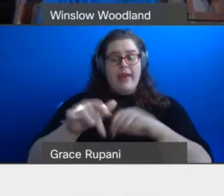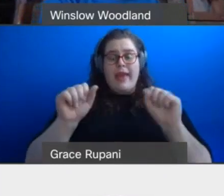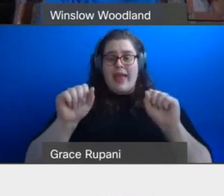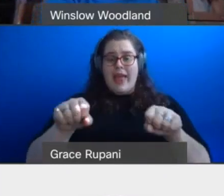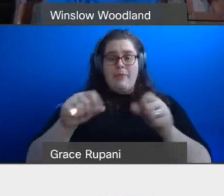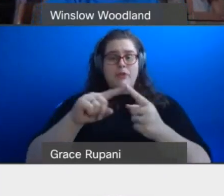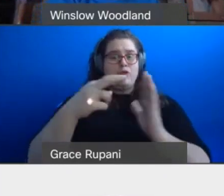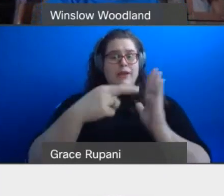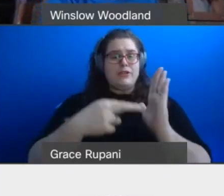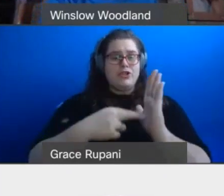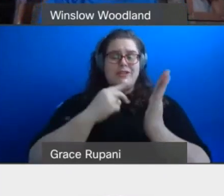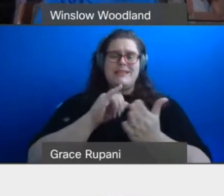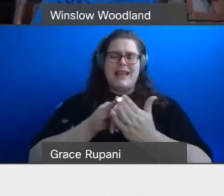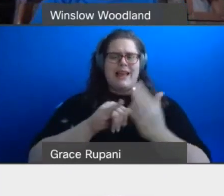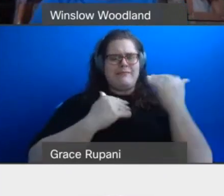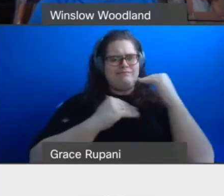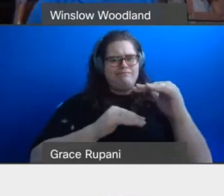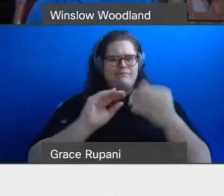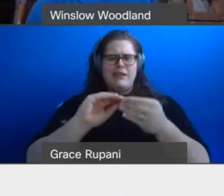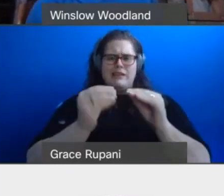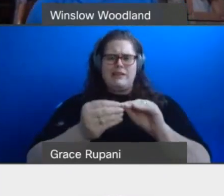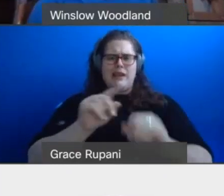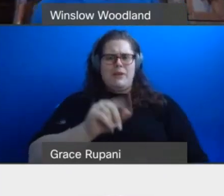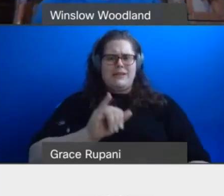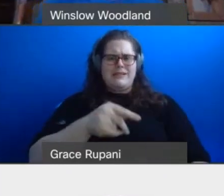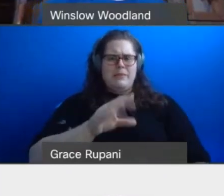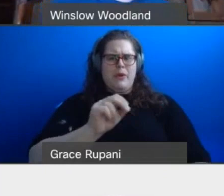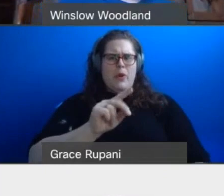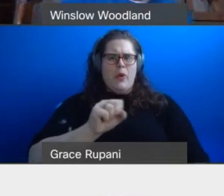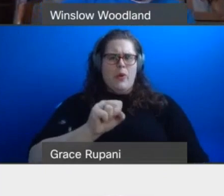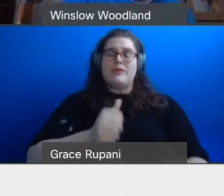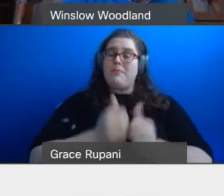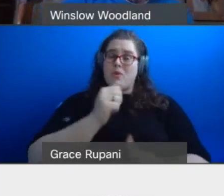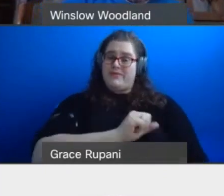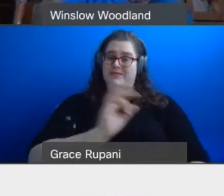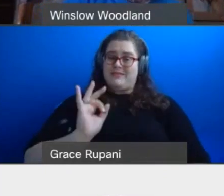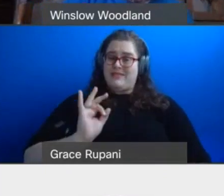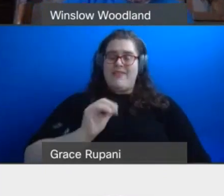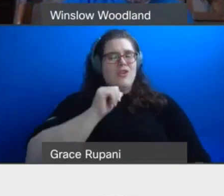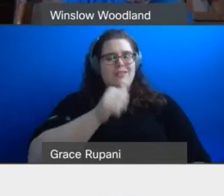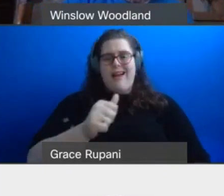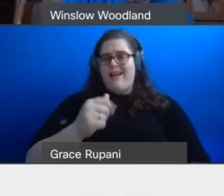codes. Most of our staff are not in those zip codes, so they cannot register. So